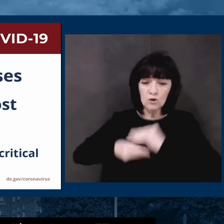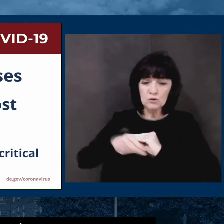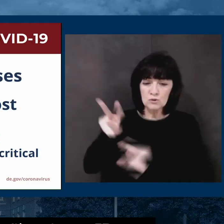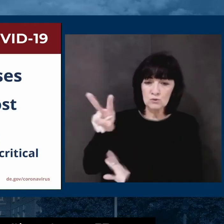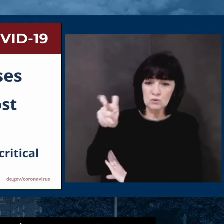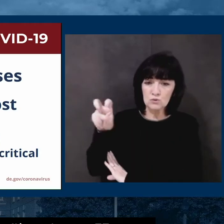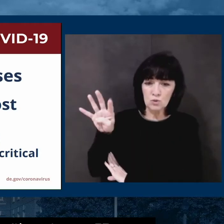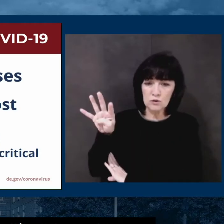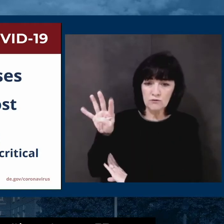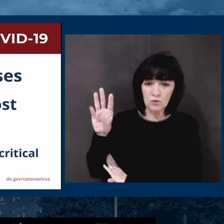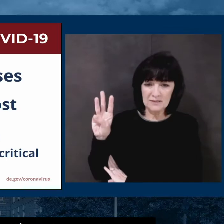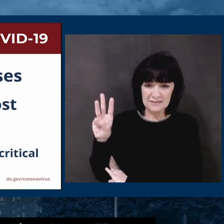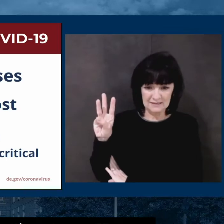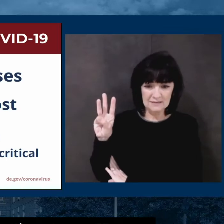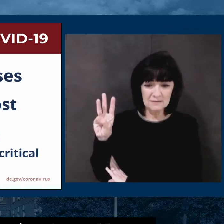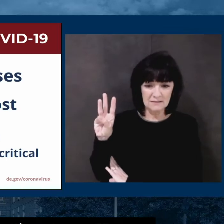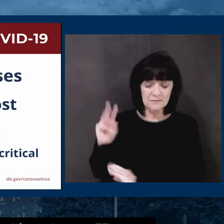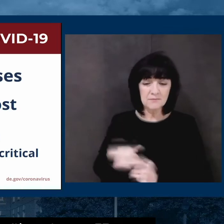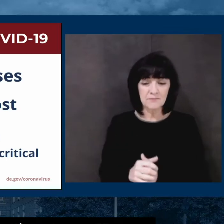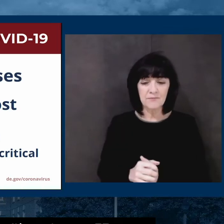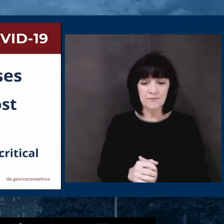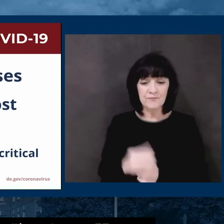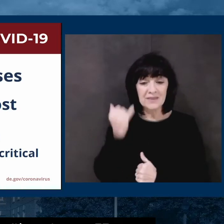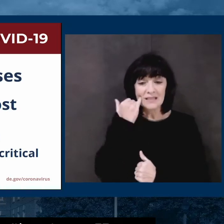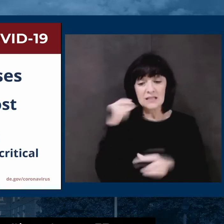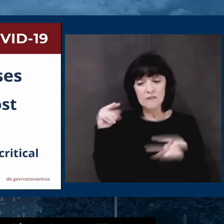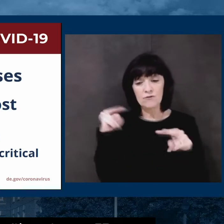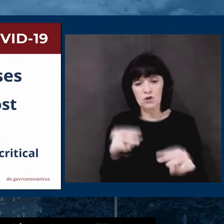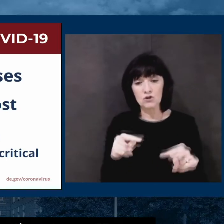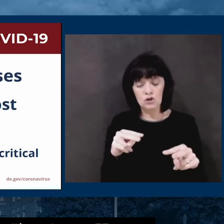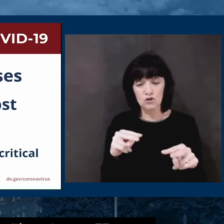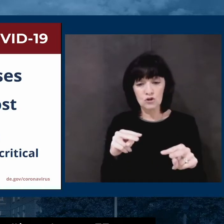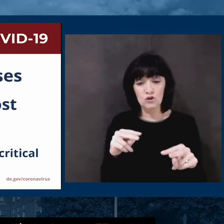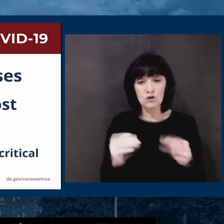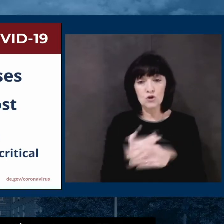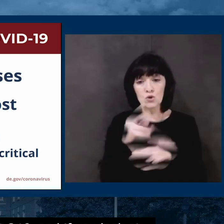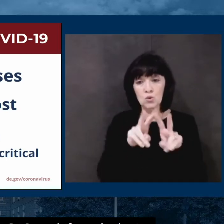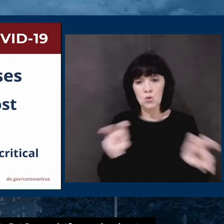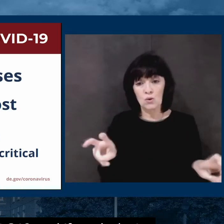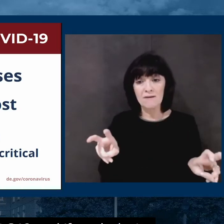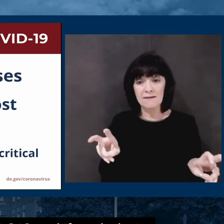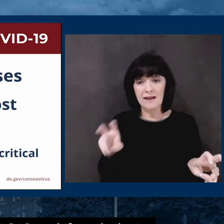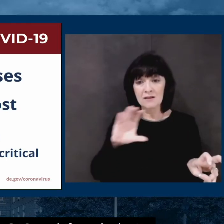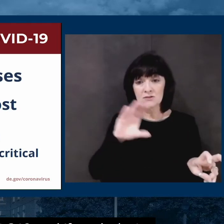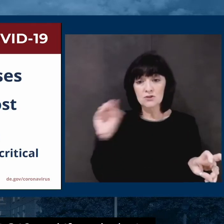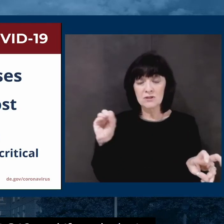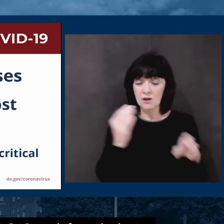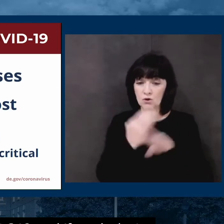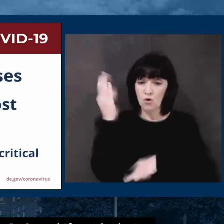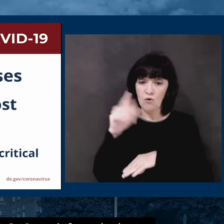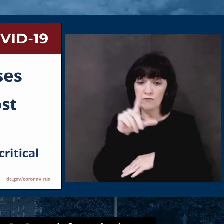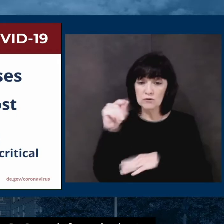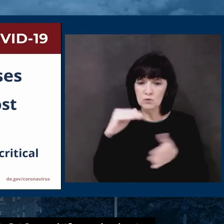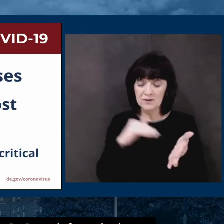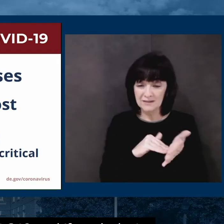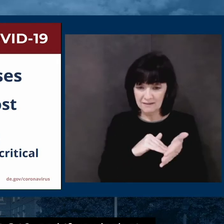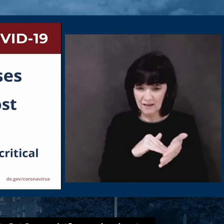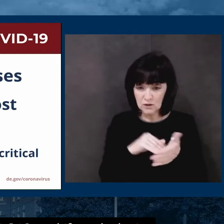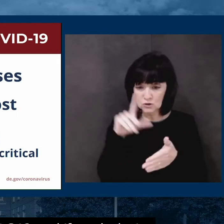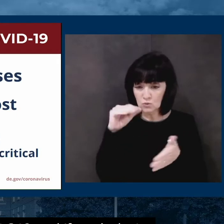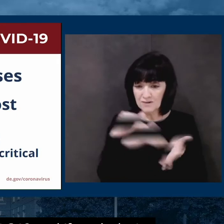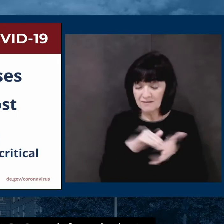246. If you look at Newcastle County, 20,000, over 20,000,